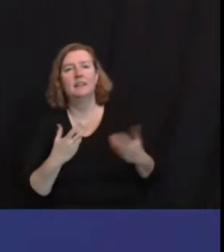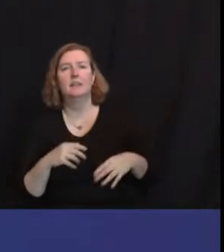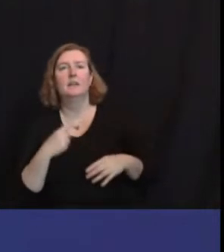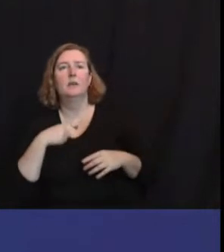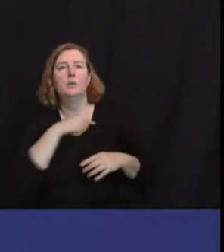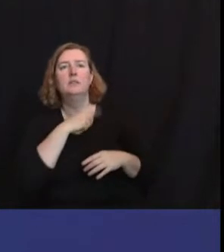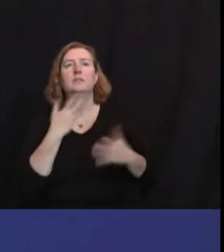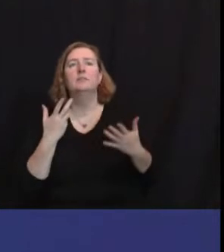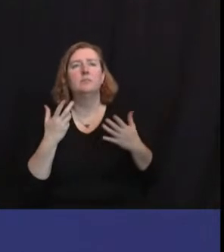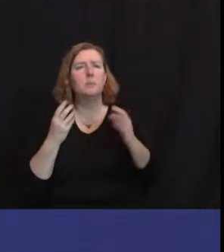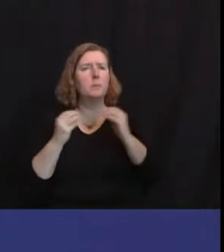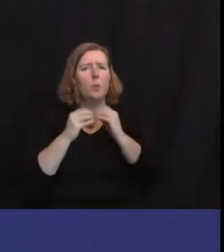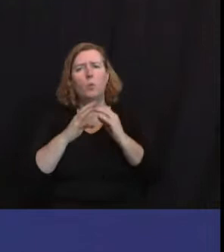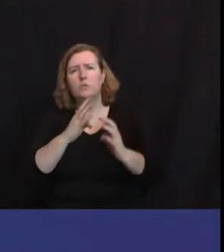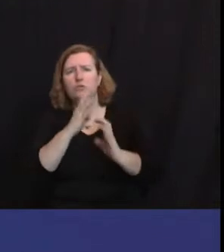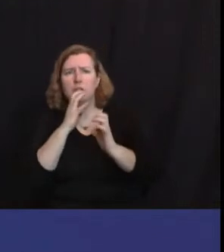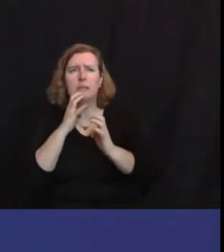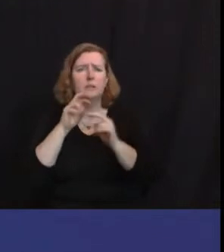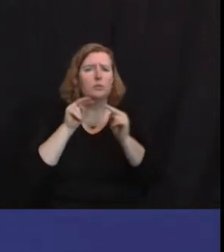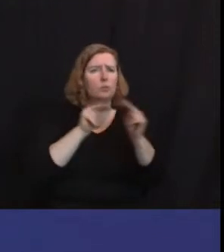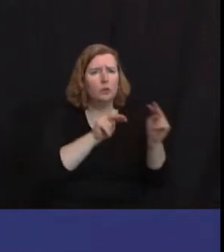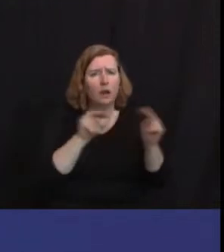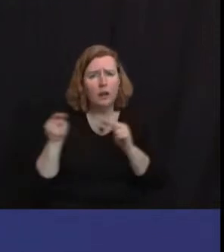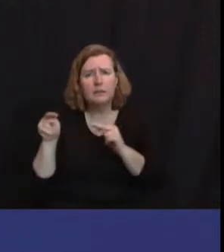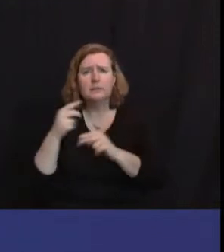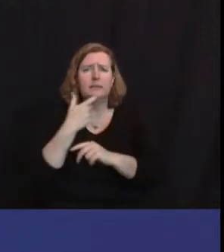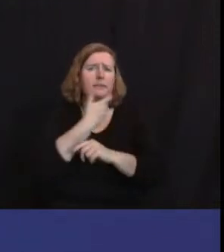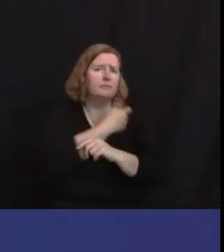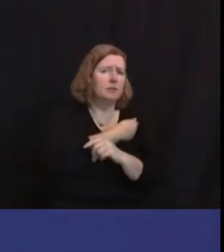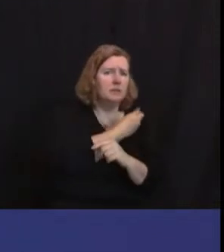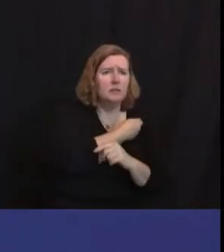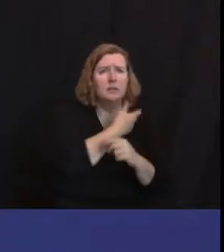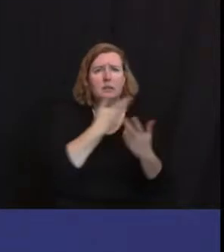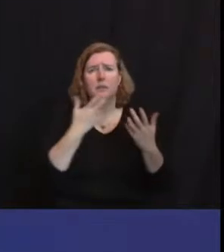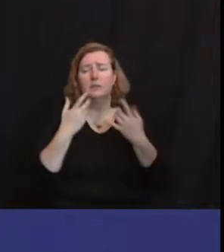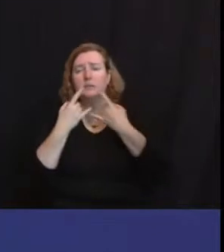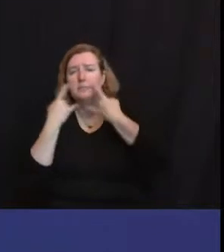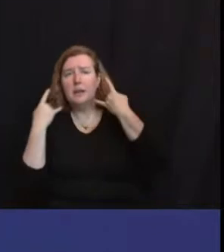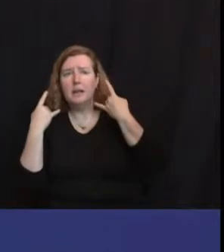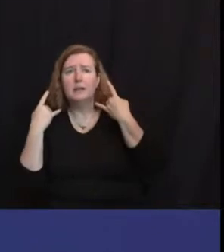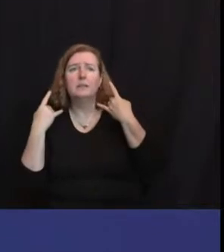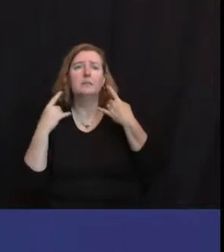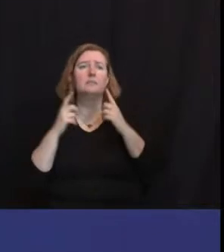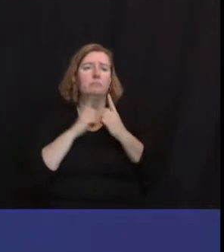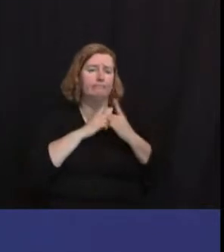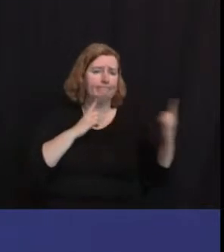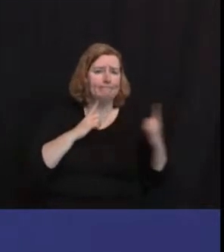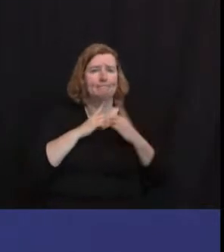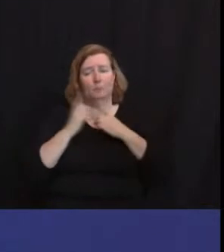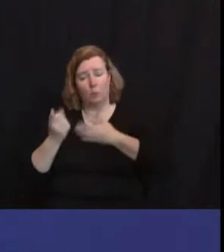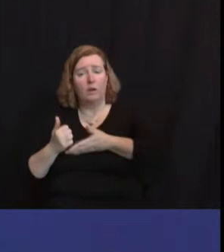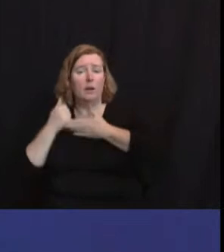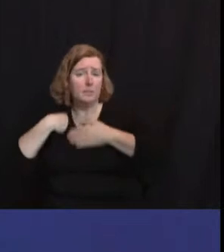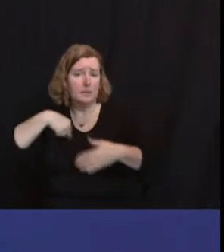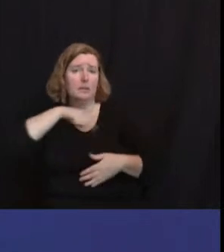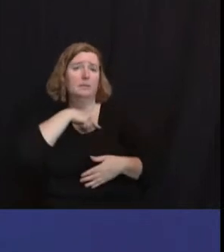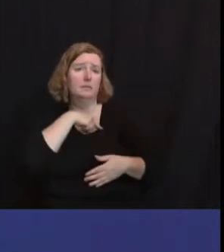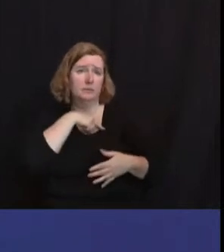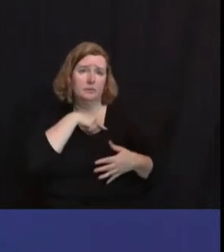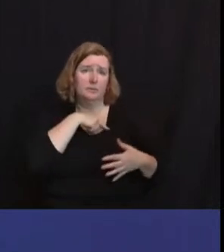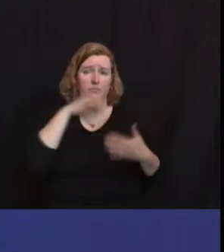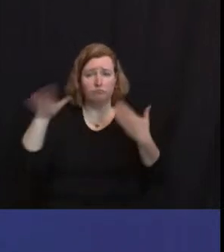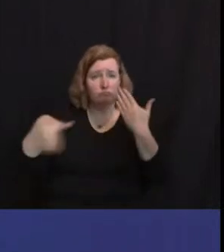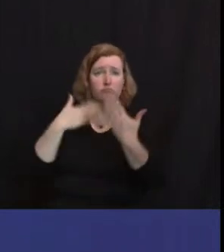getting vaccinated, and our vigilance on doing the basic stuff is going to get us to that light sooner than